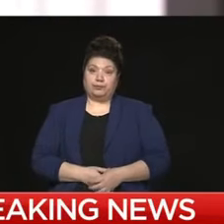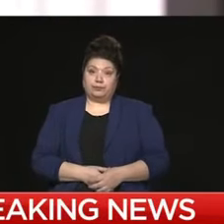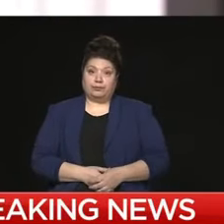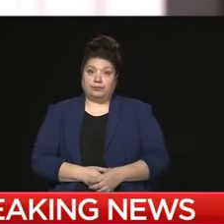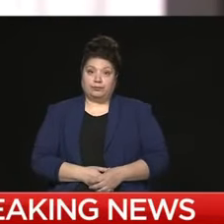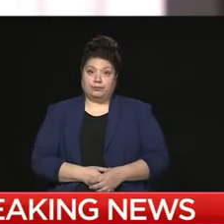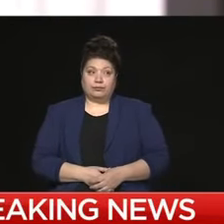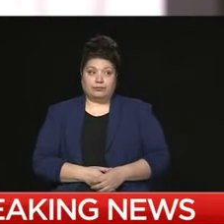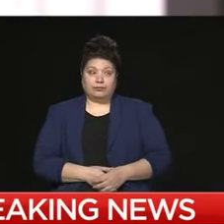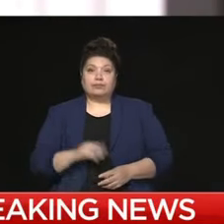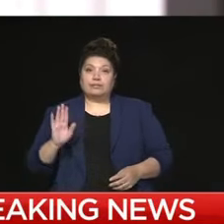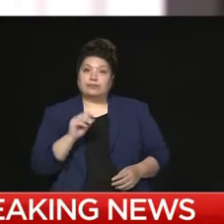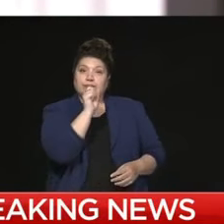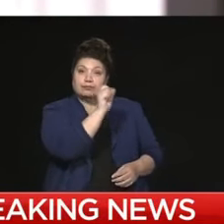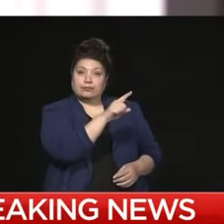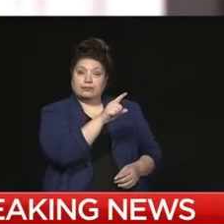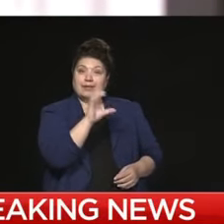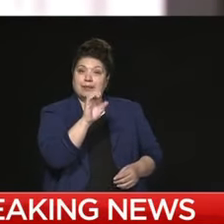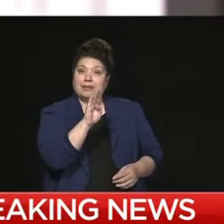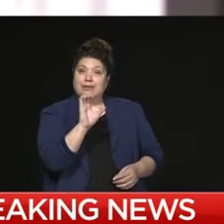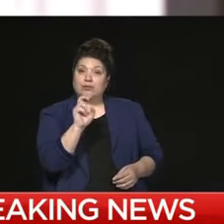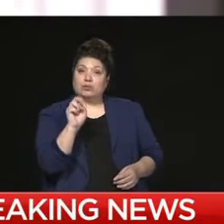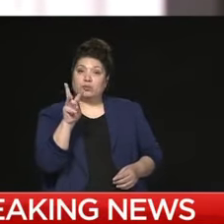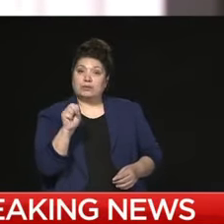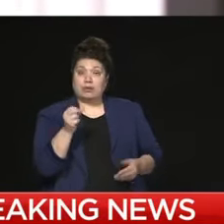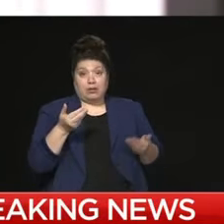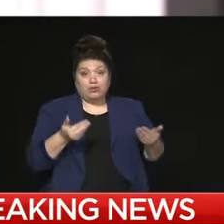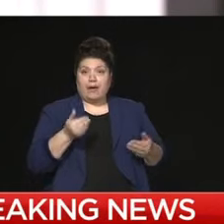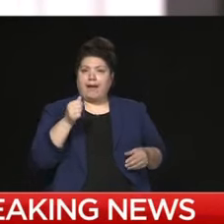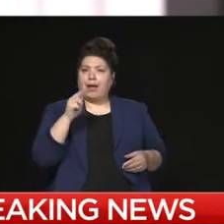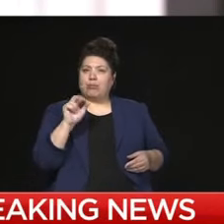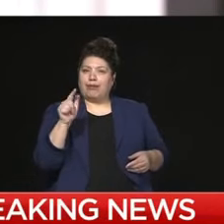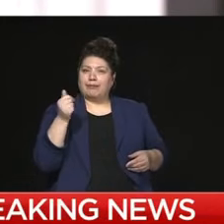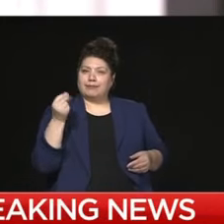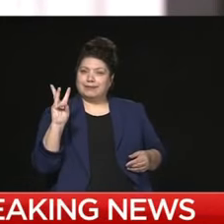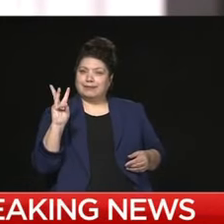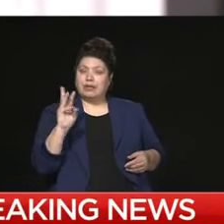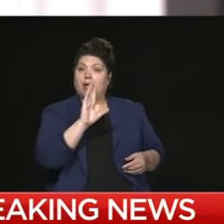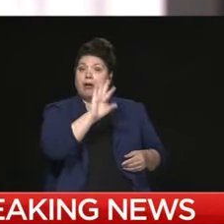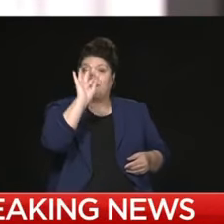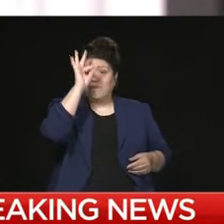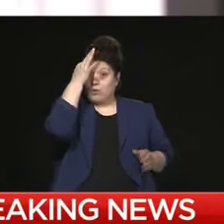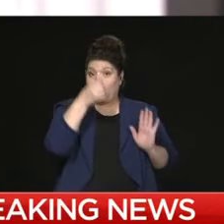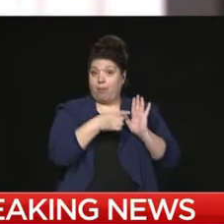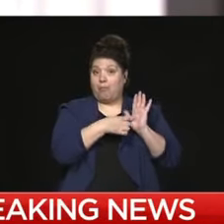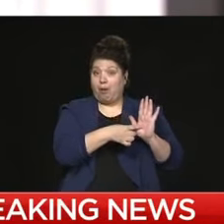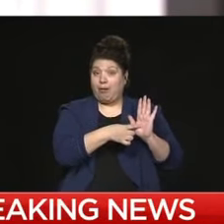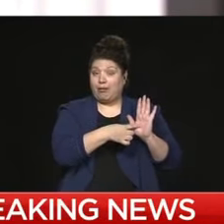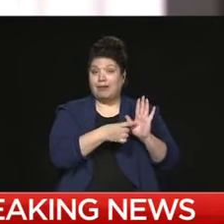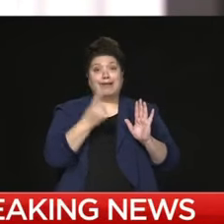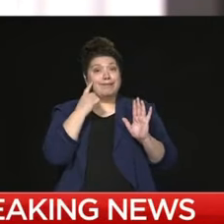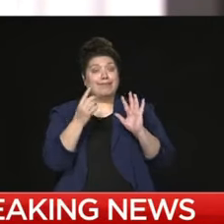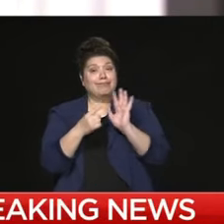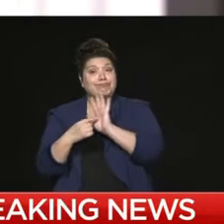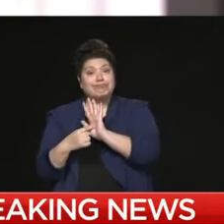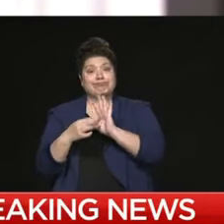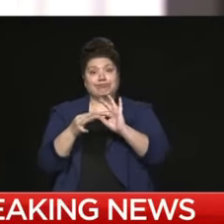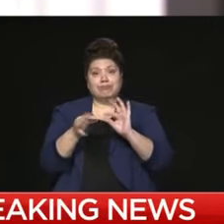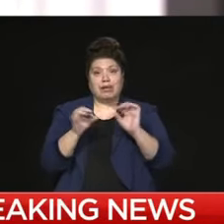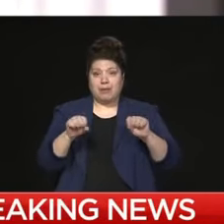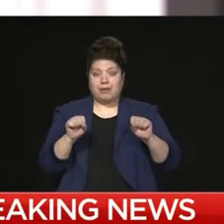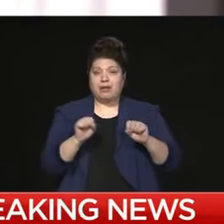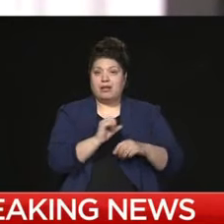Good morning, Prime Minister. Salima Shivji, CBC News. It's April 16th today, and that was the day that your federal modeling said that there would be between 500 and